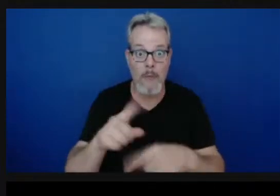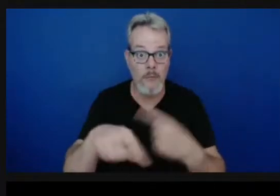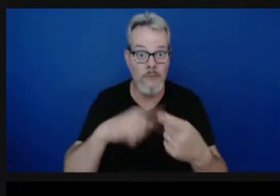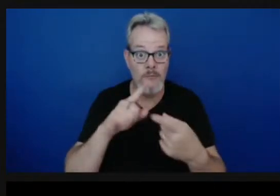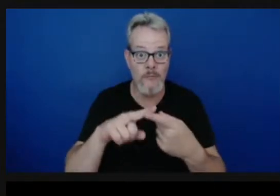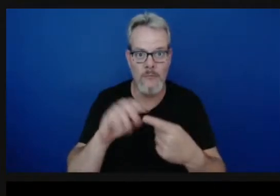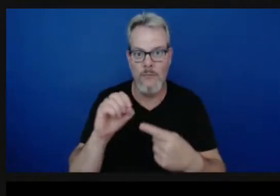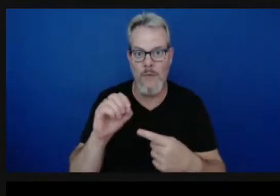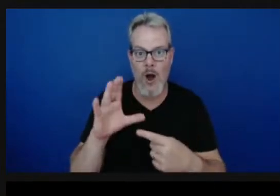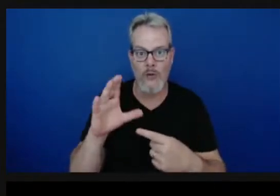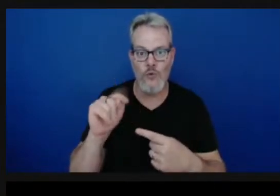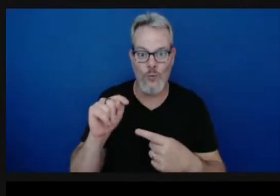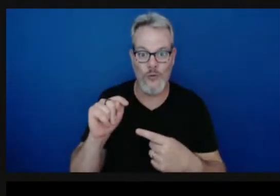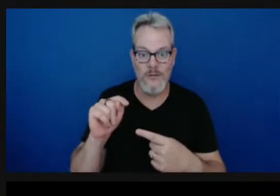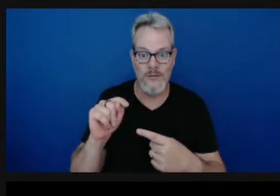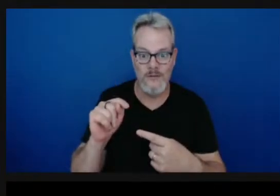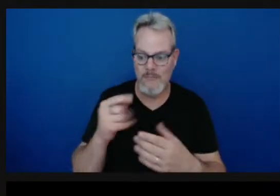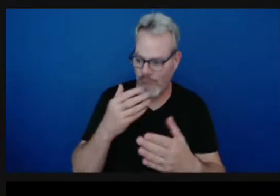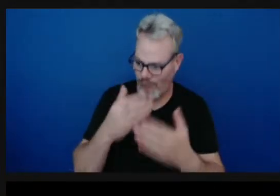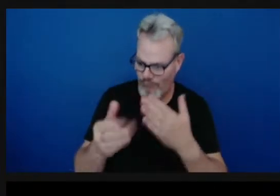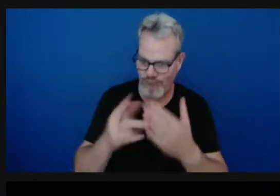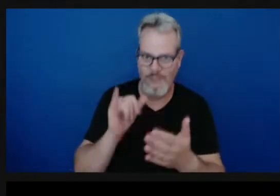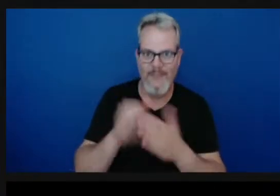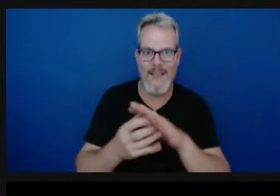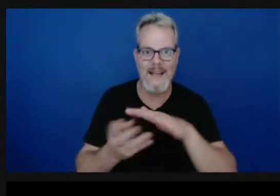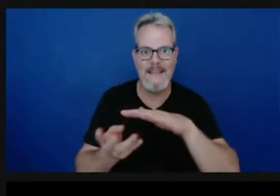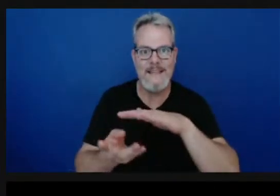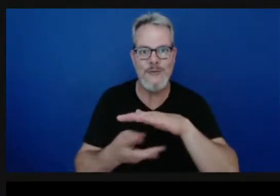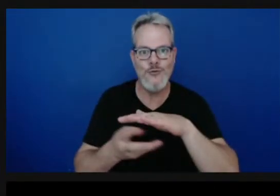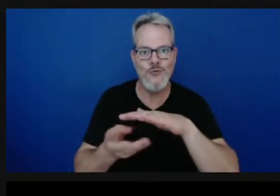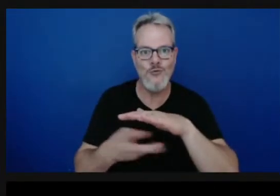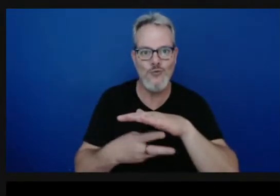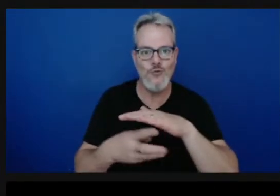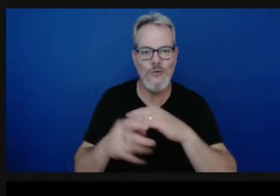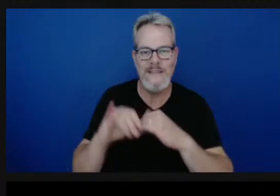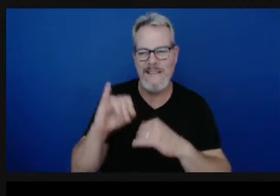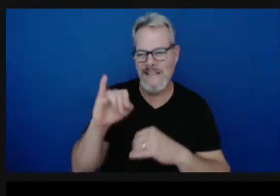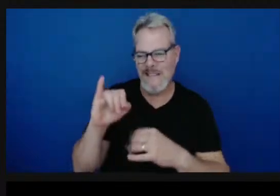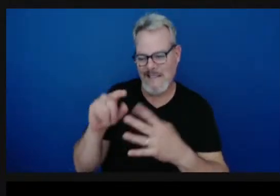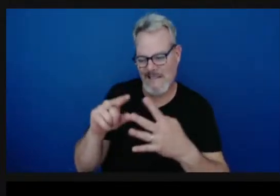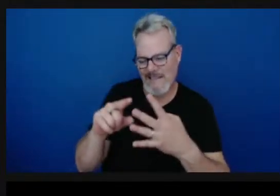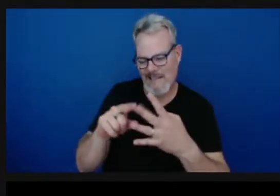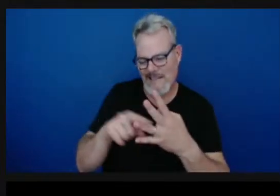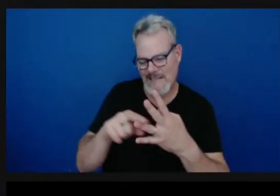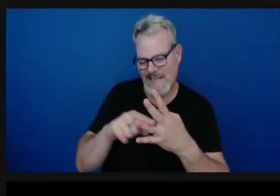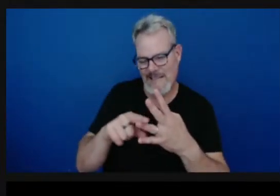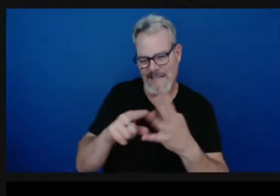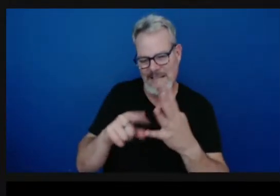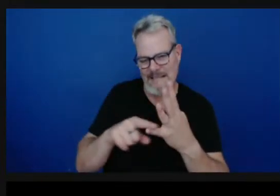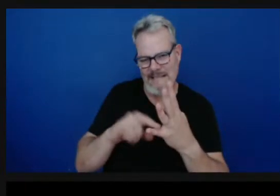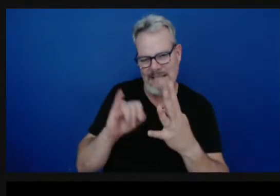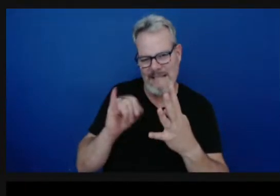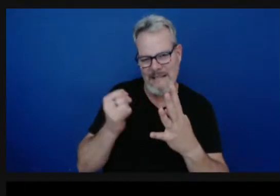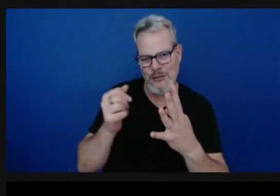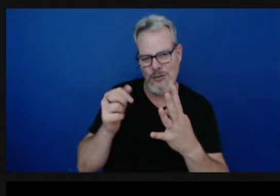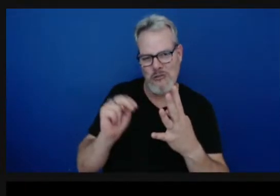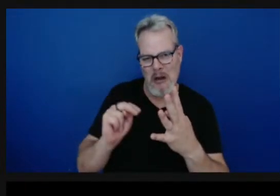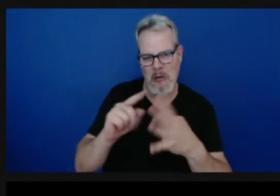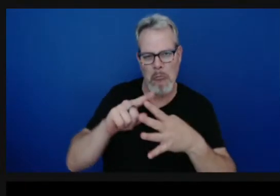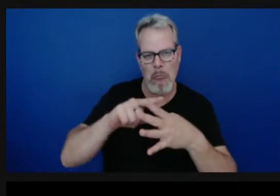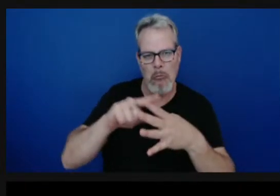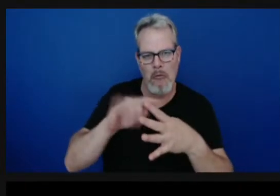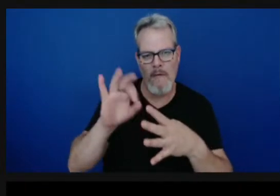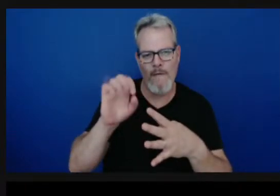with this more recent intrusion into the Southwest Rift in January, late January, early February. So it does appear that when